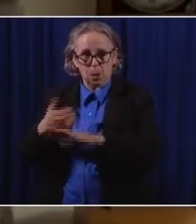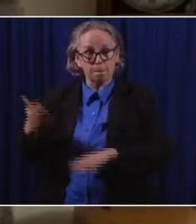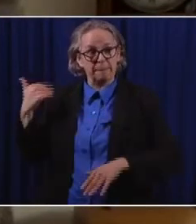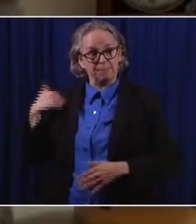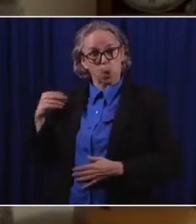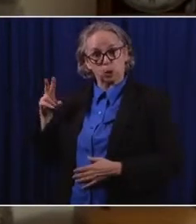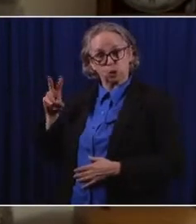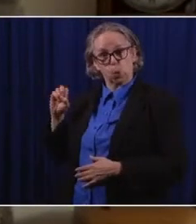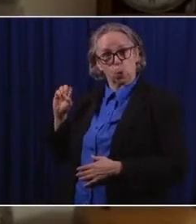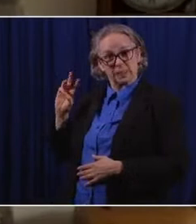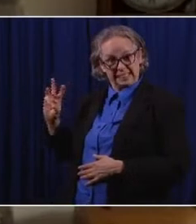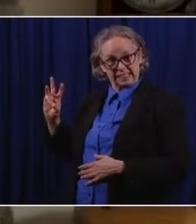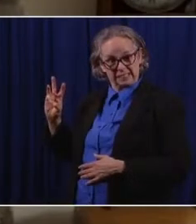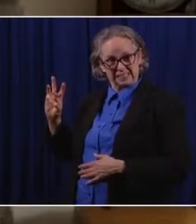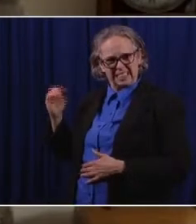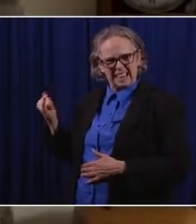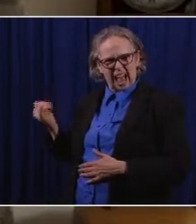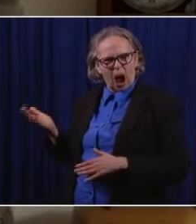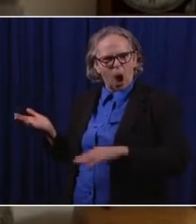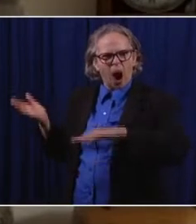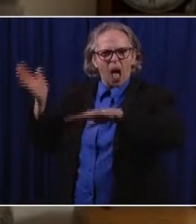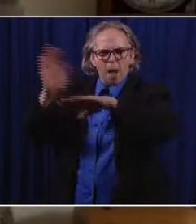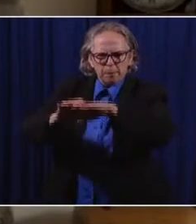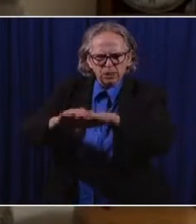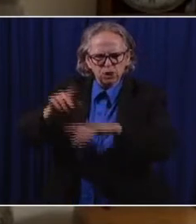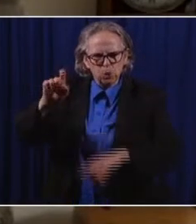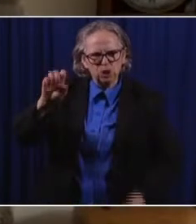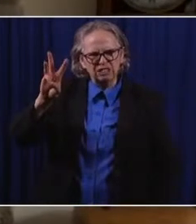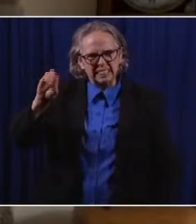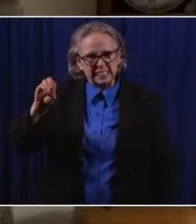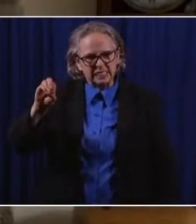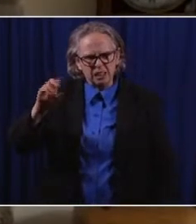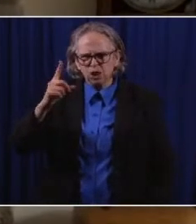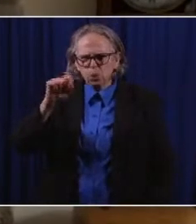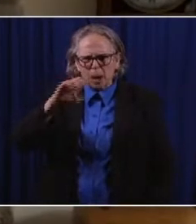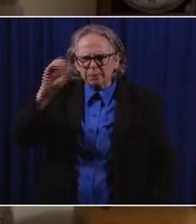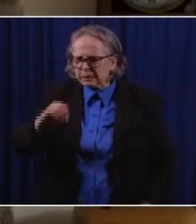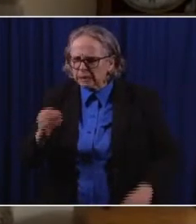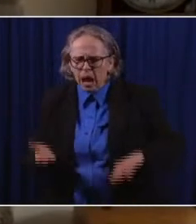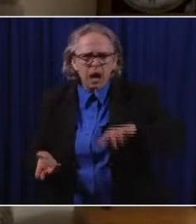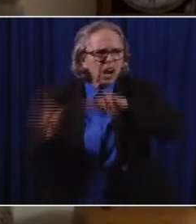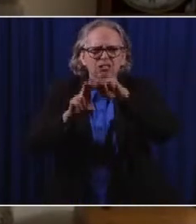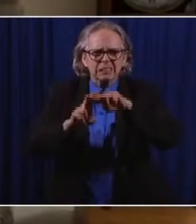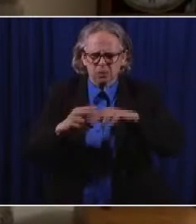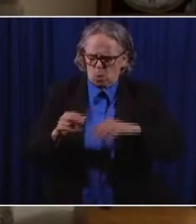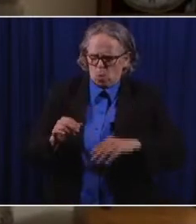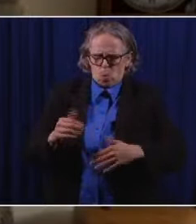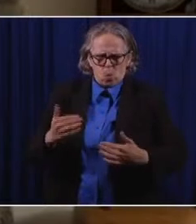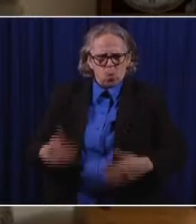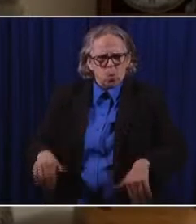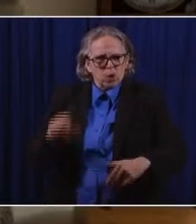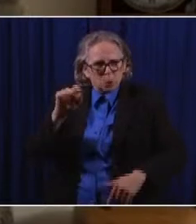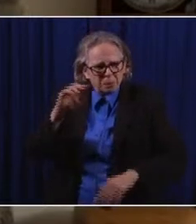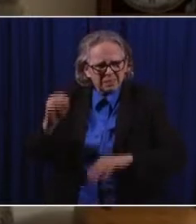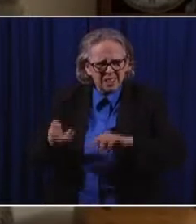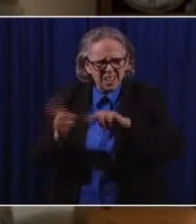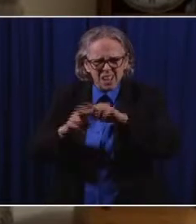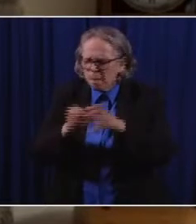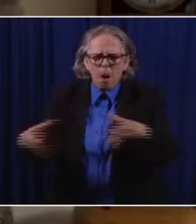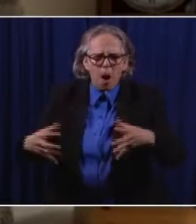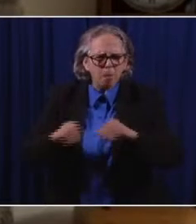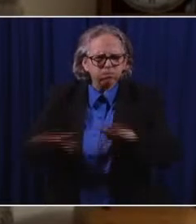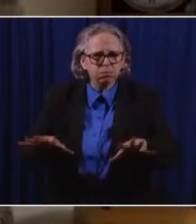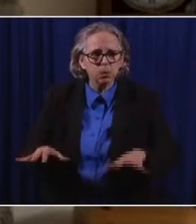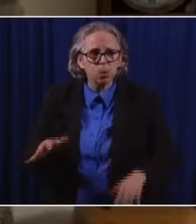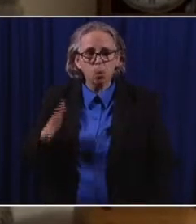to 260 this week. It's a 20% increase. Local health department officials said they had 24 new cases